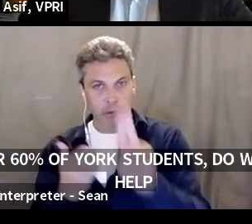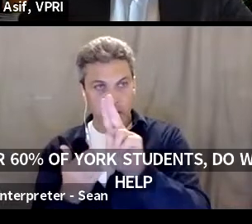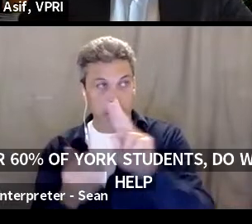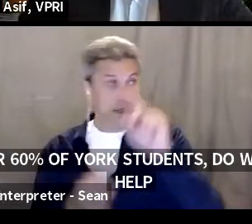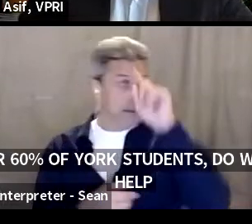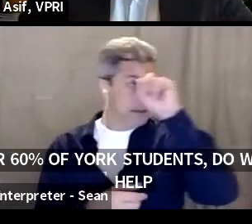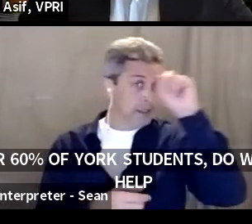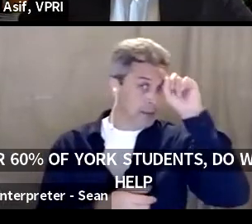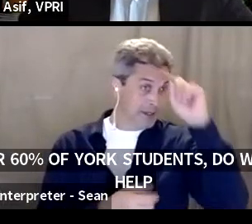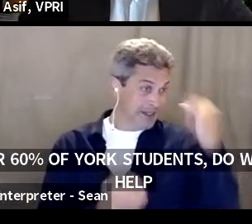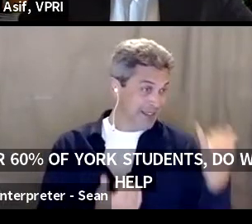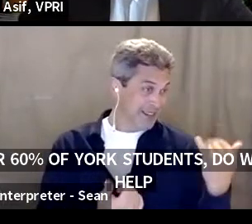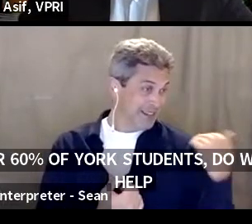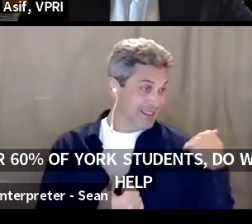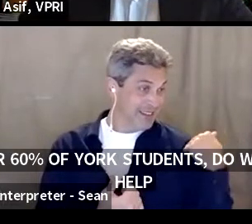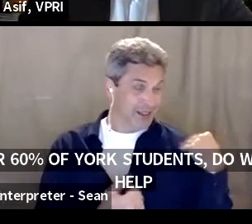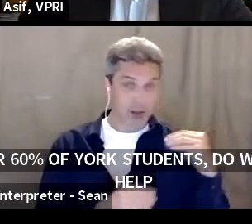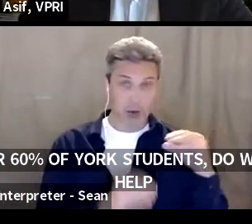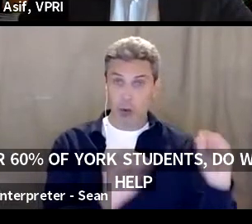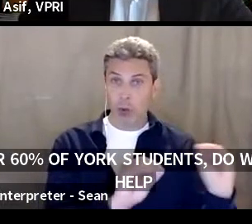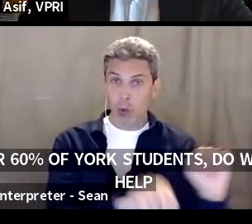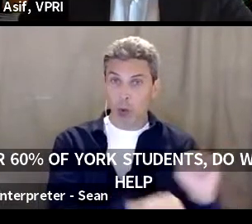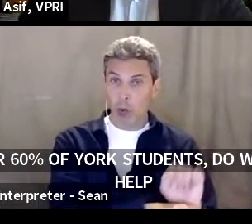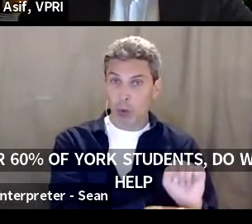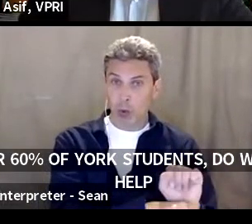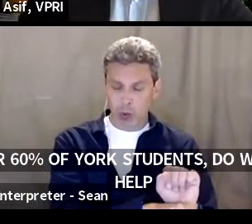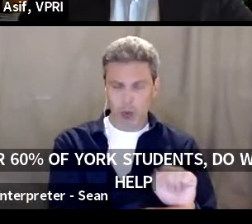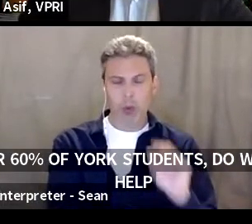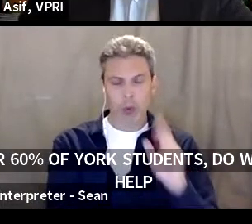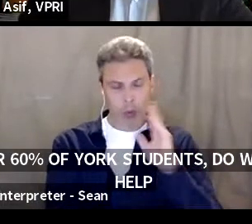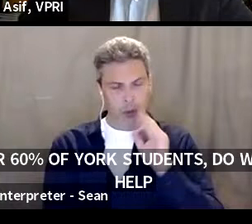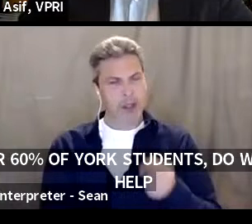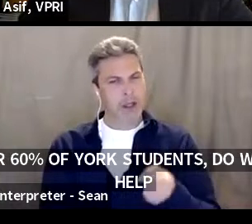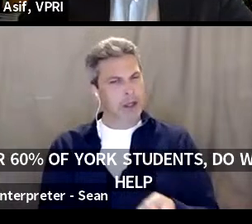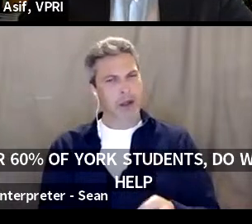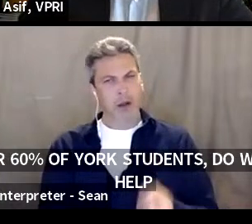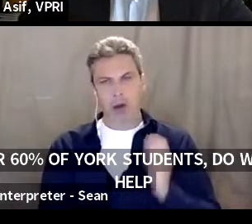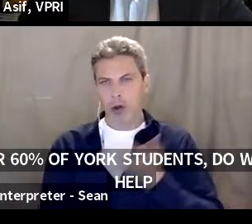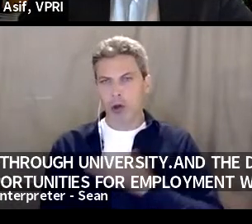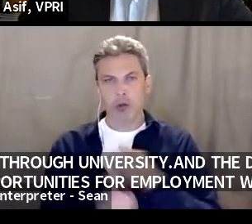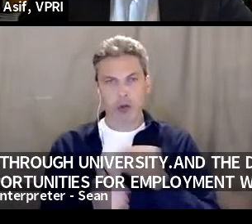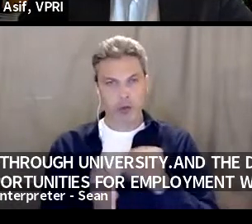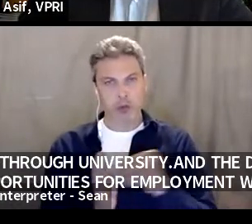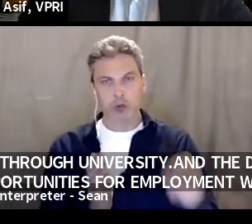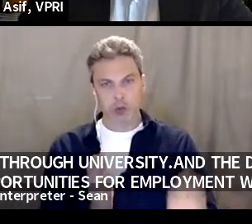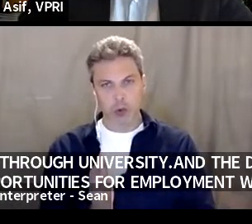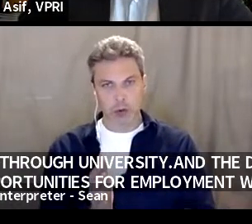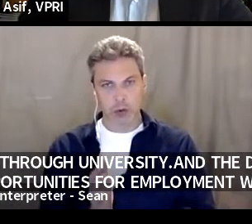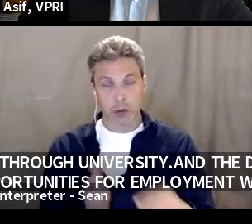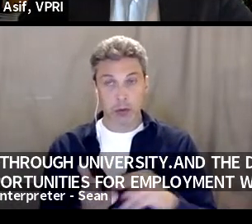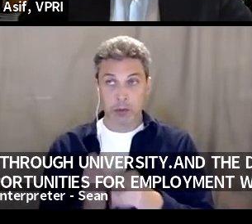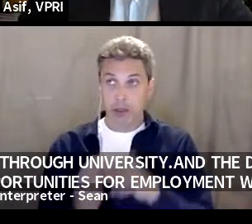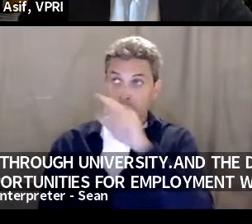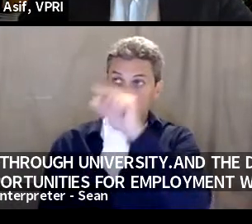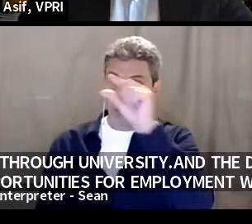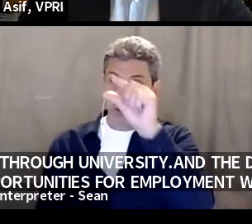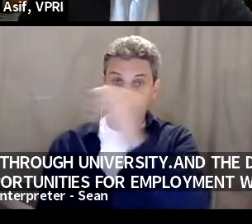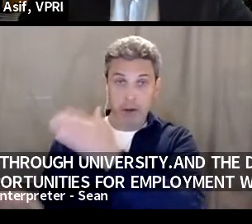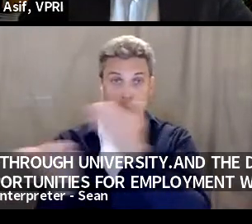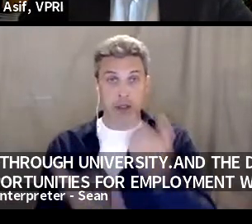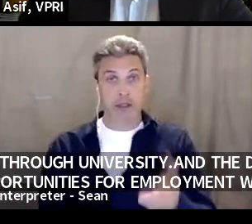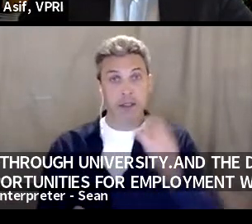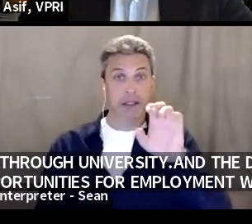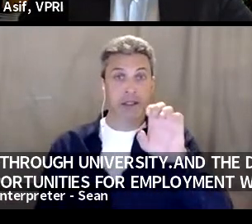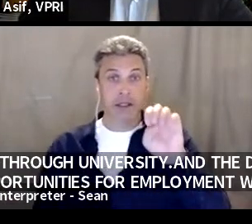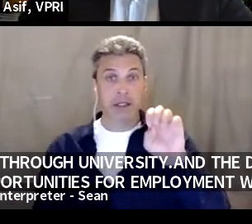for employment would have hit our students very, very hard. So we're incredibly appreciative of